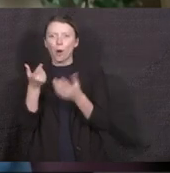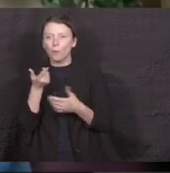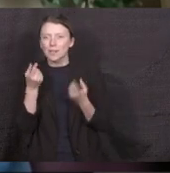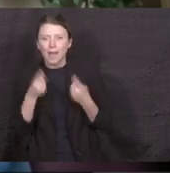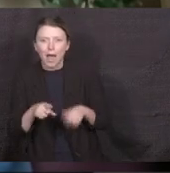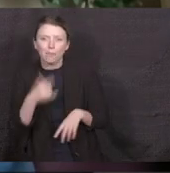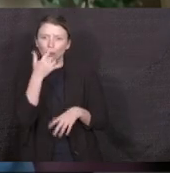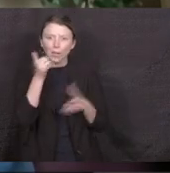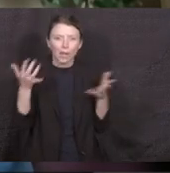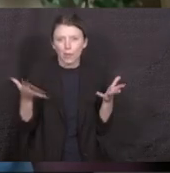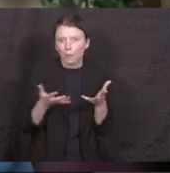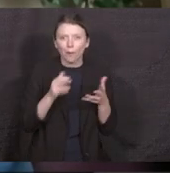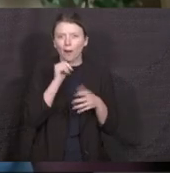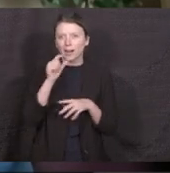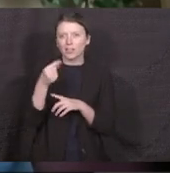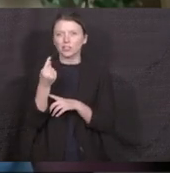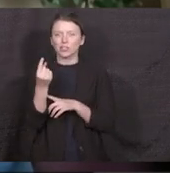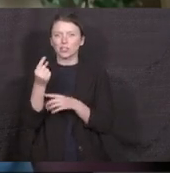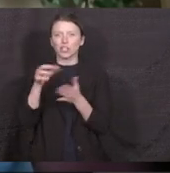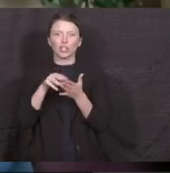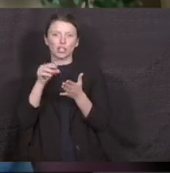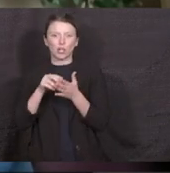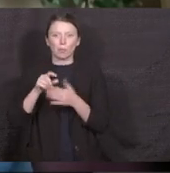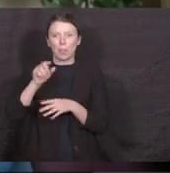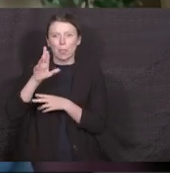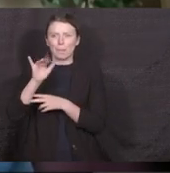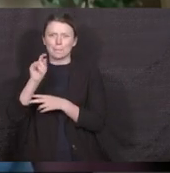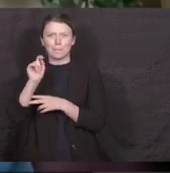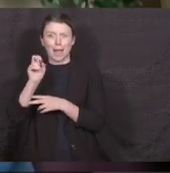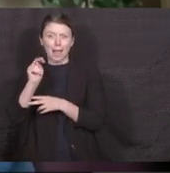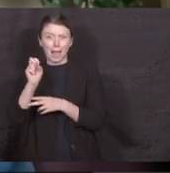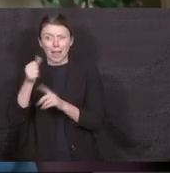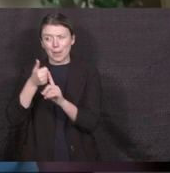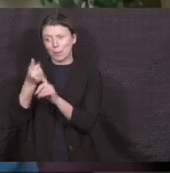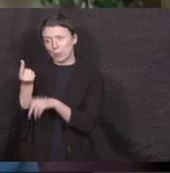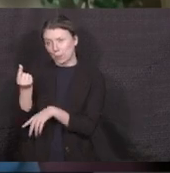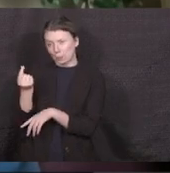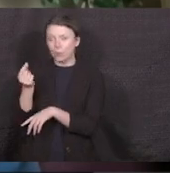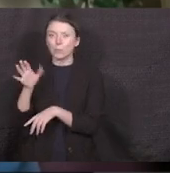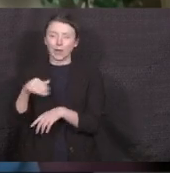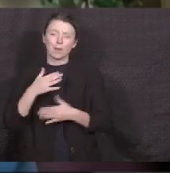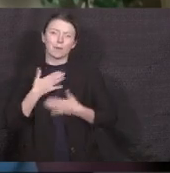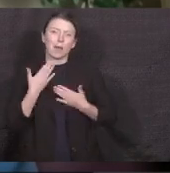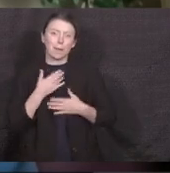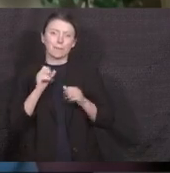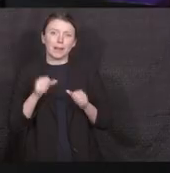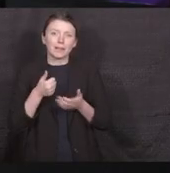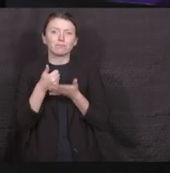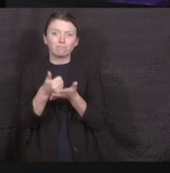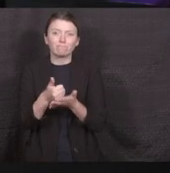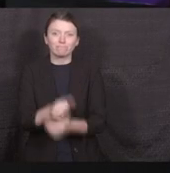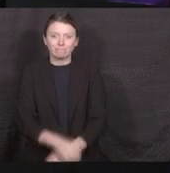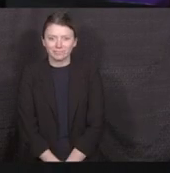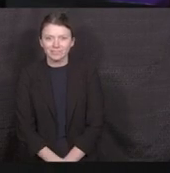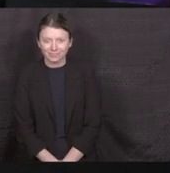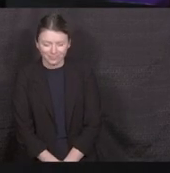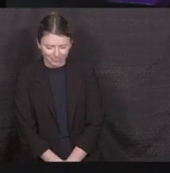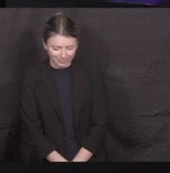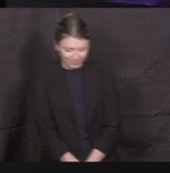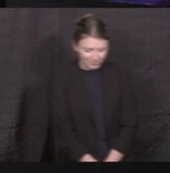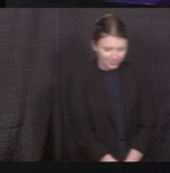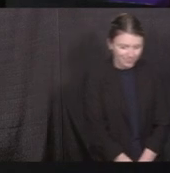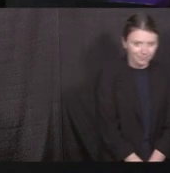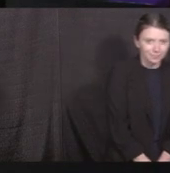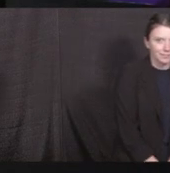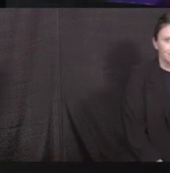on there, not just learn what the buttons do, you know, and I'm very happy to give what I can for that. Yeah. I appreciate that. Thank you for